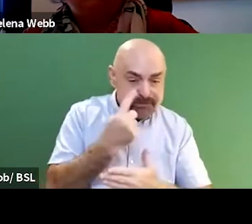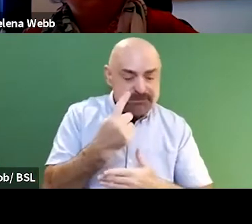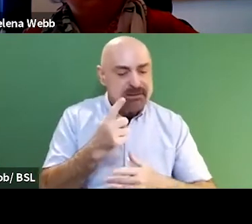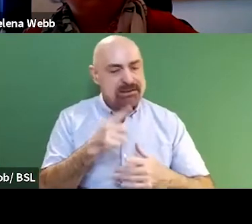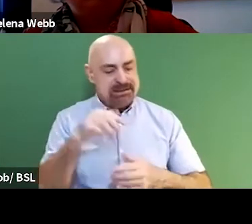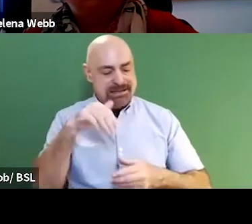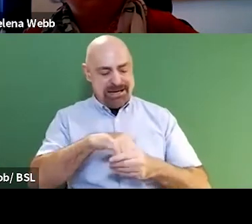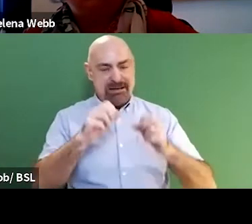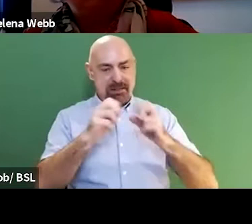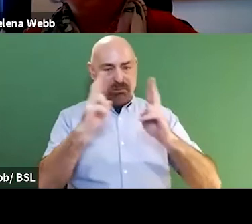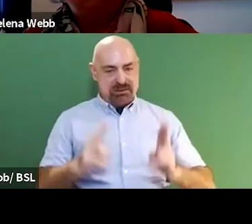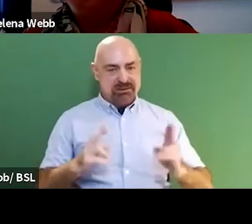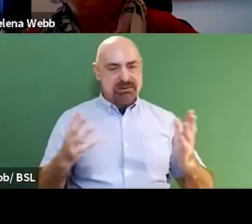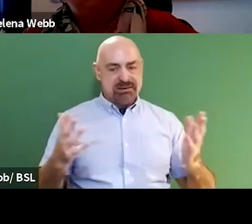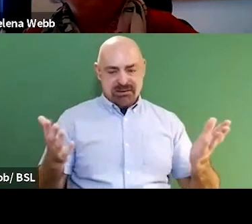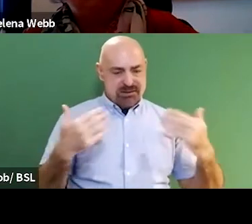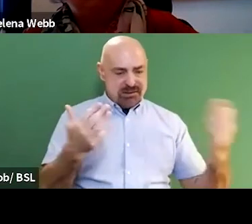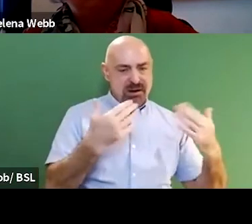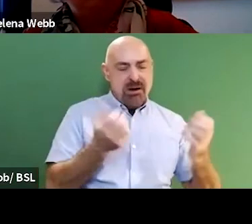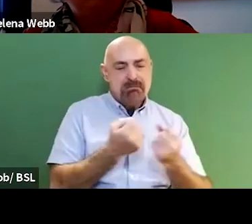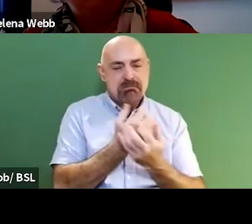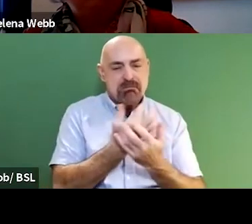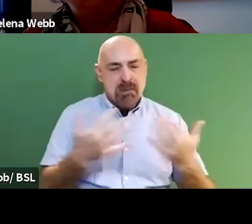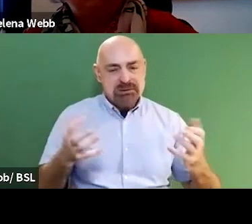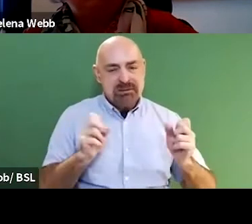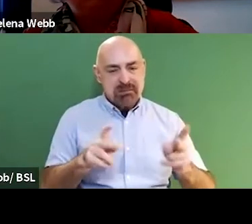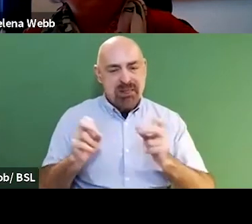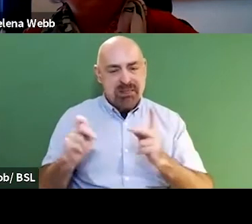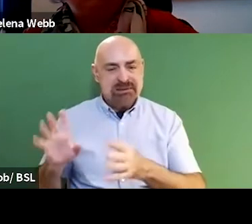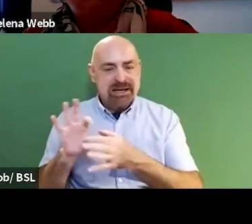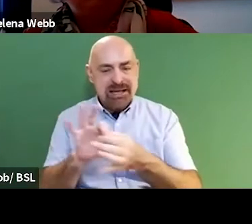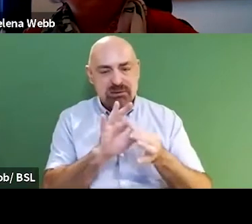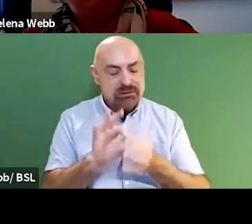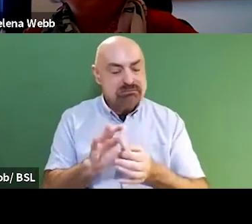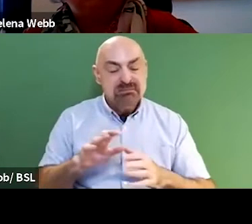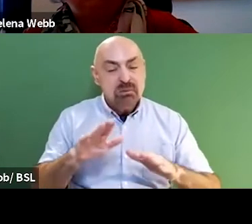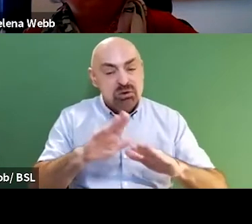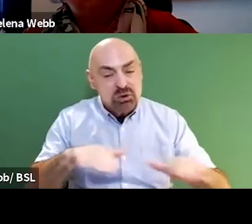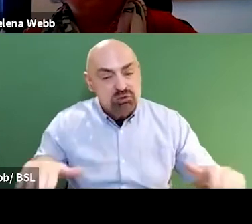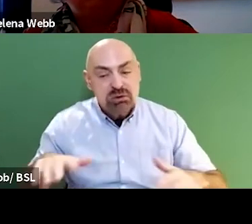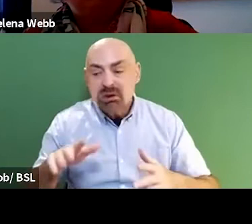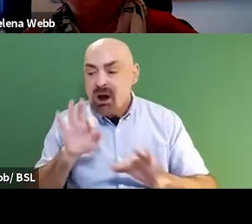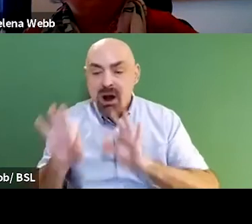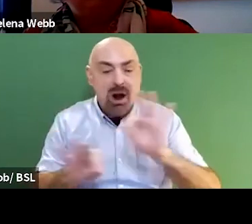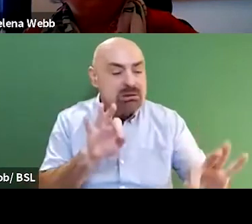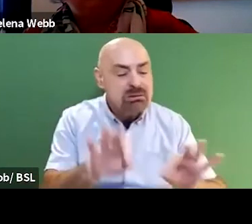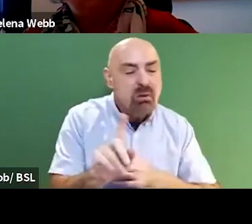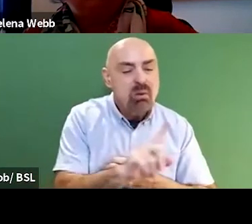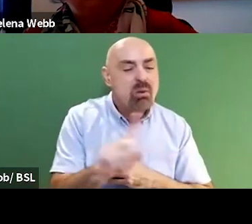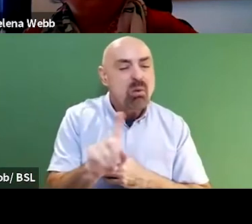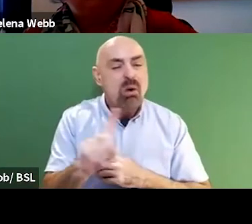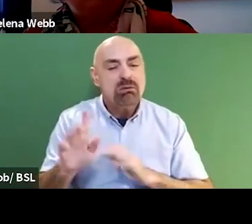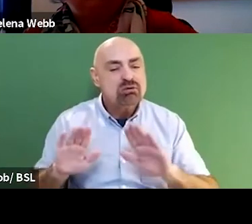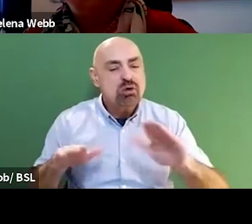Hubs, a multi-method engagement event in which we sought children and families' views on the types of services that